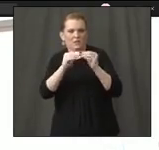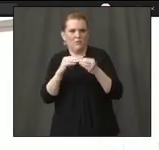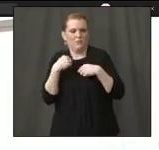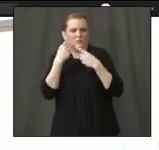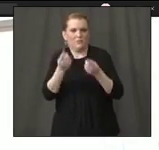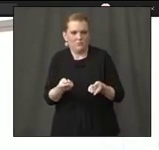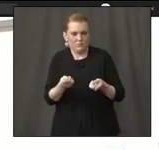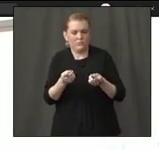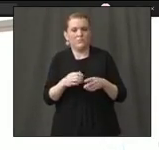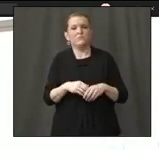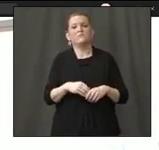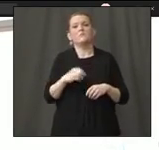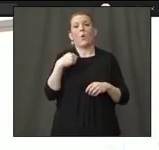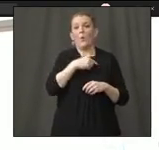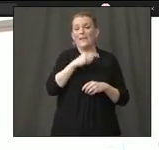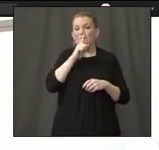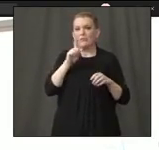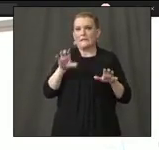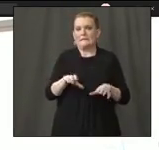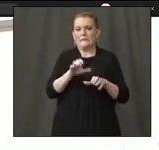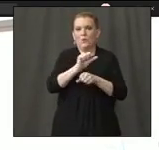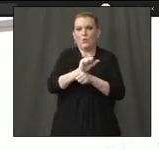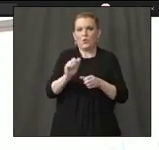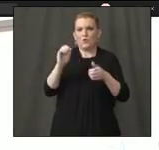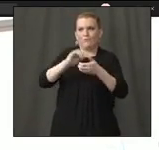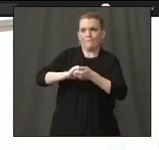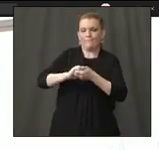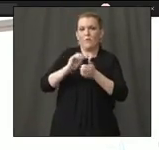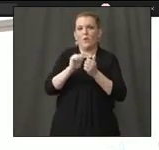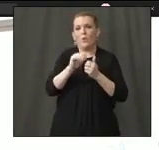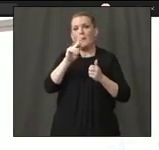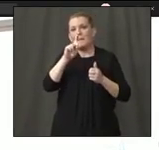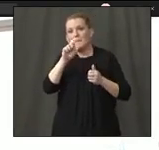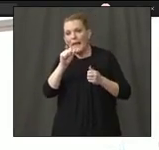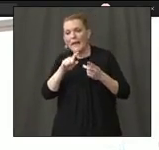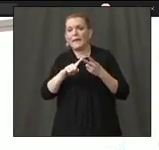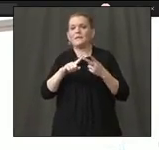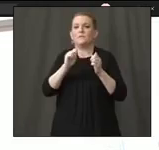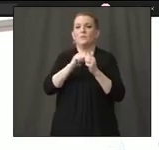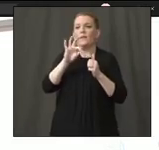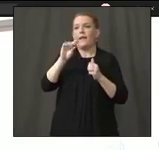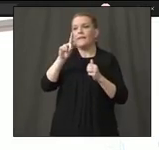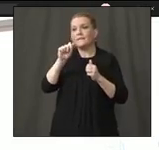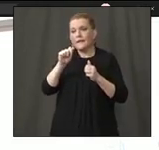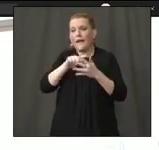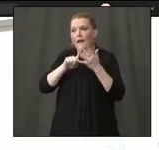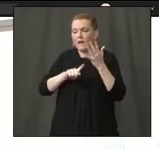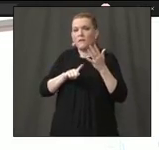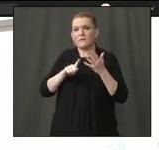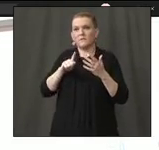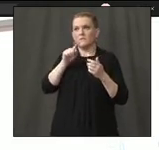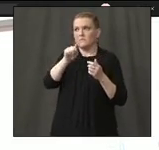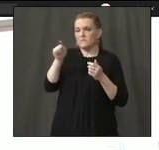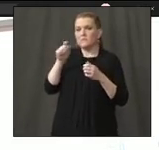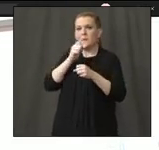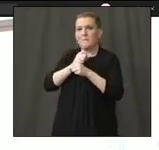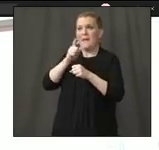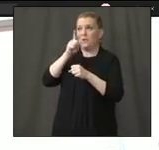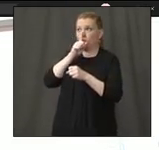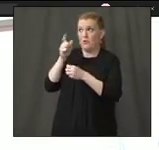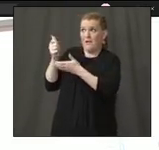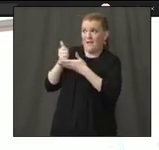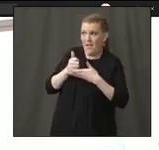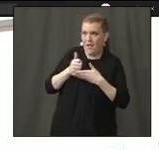having a coordinated effort with our banks, with the SBA, to ensure that Connecticut businesses are accessing these dollars and getting their